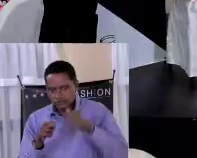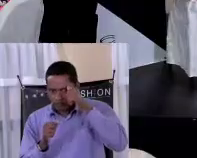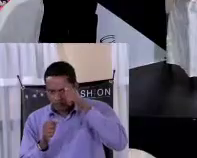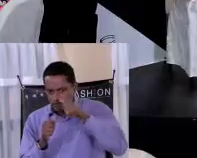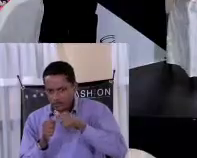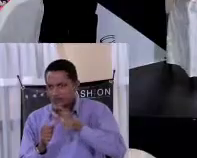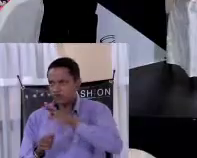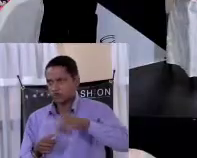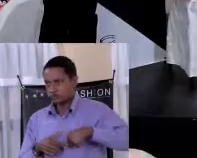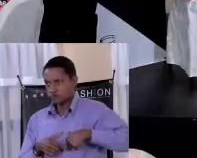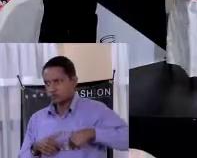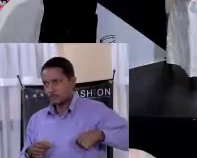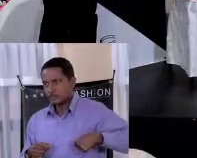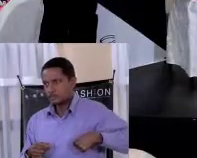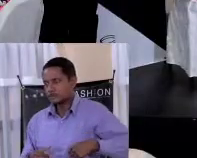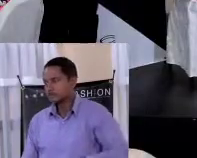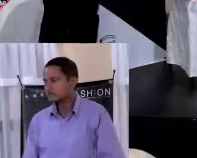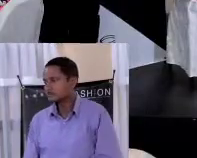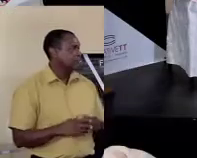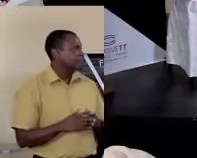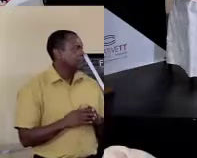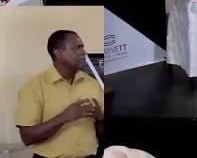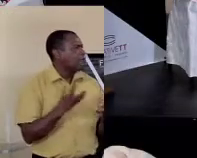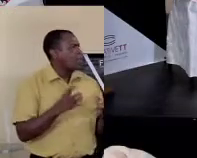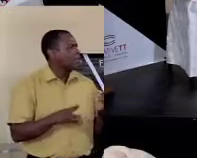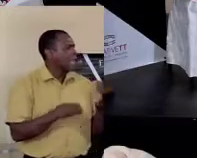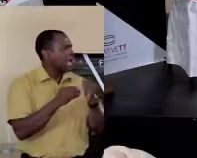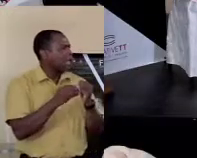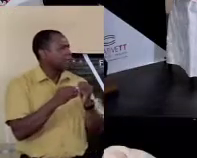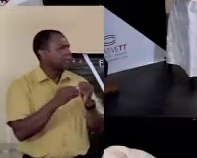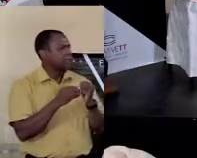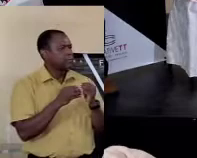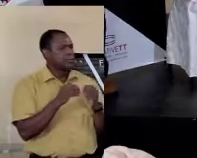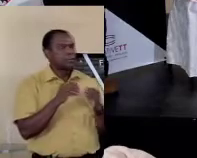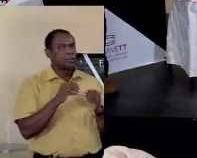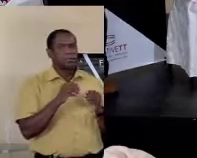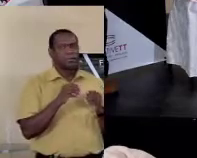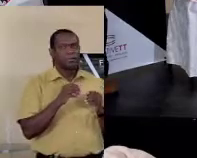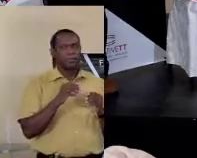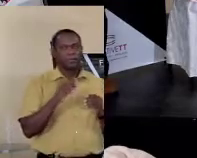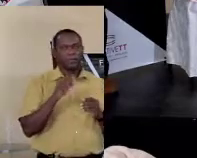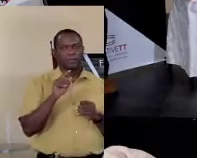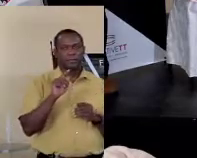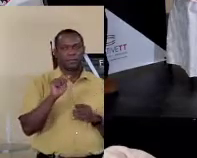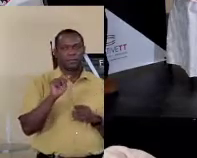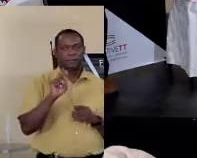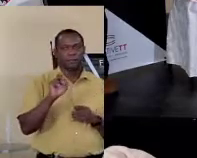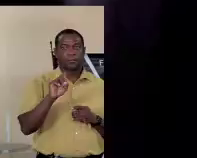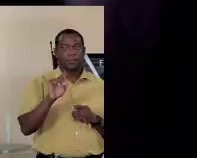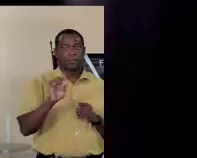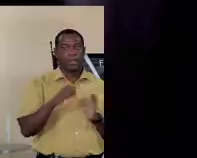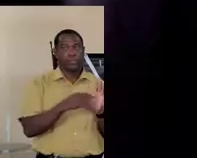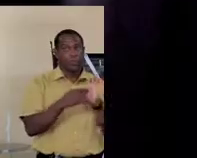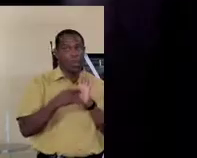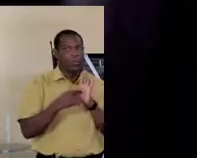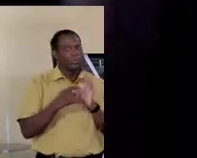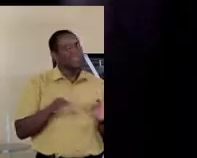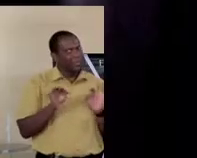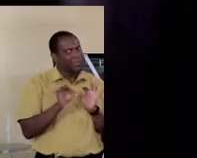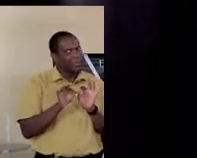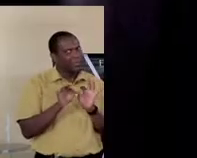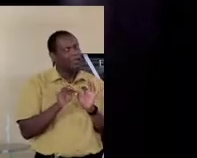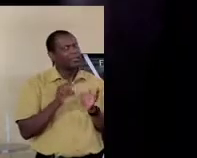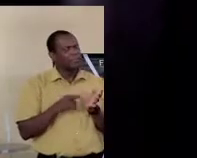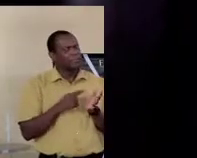Yes, I just wanted to add too, because the trade show is critical. Sometimes people fail to recognize the importance of the fashion